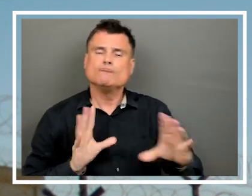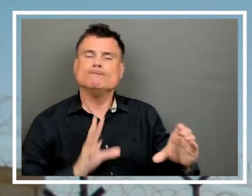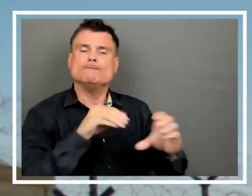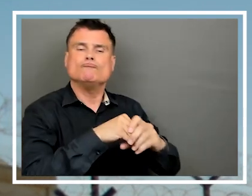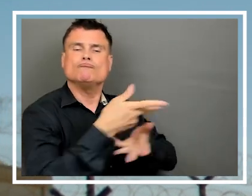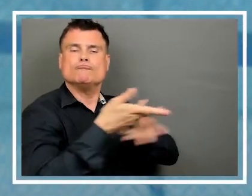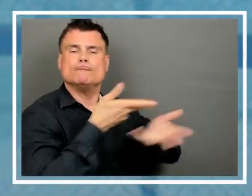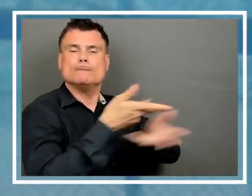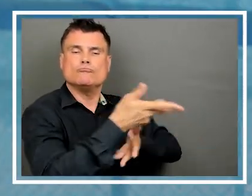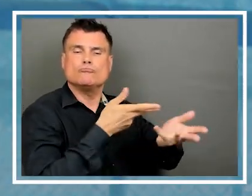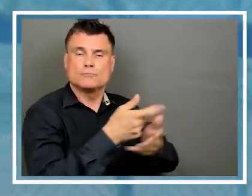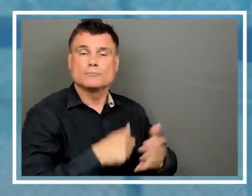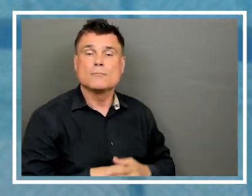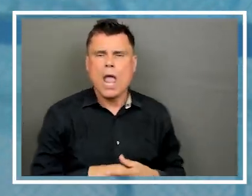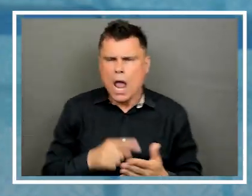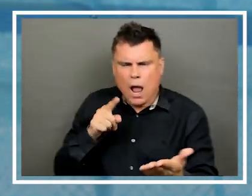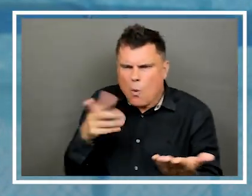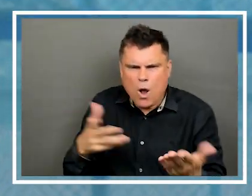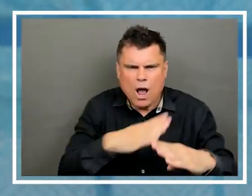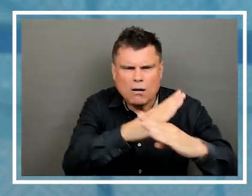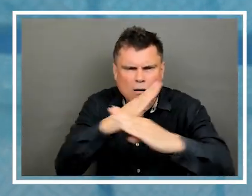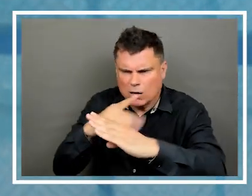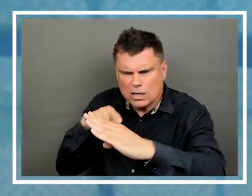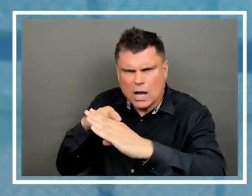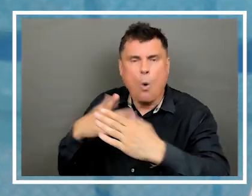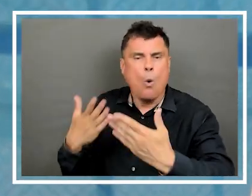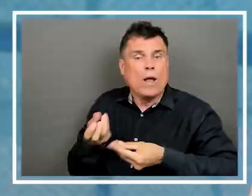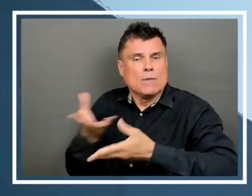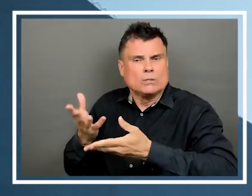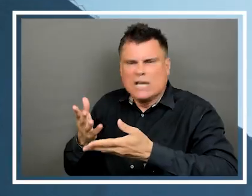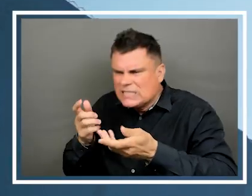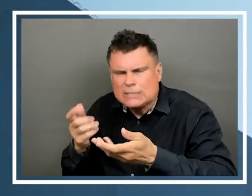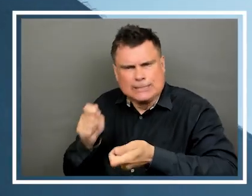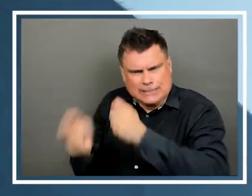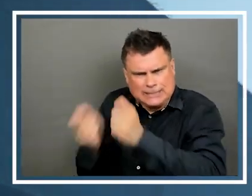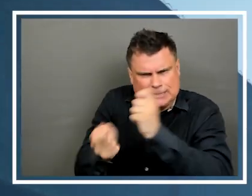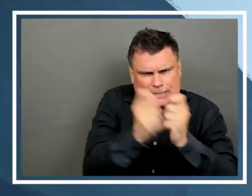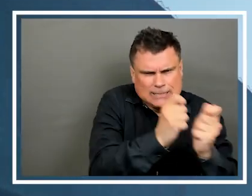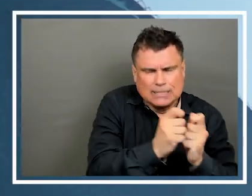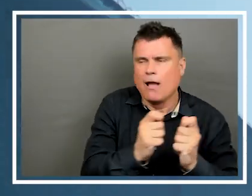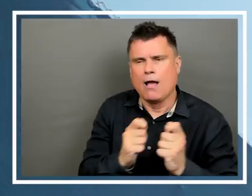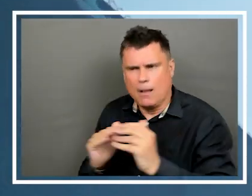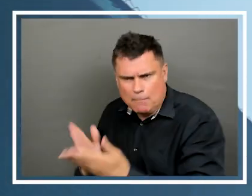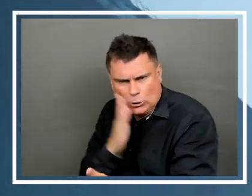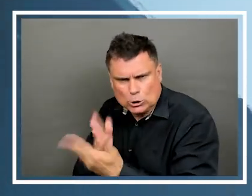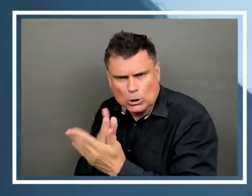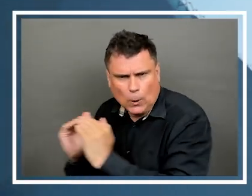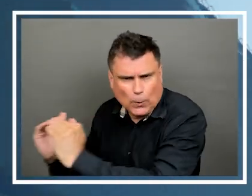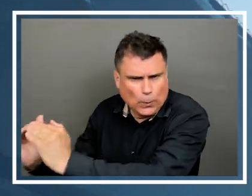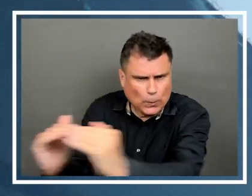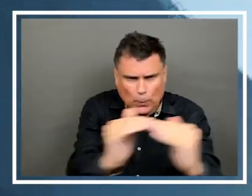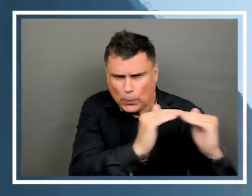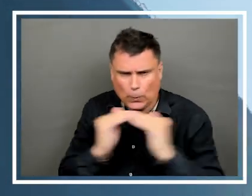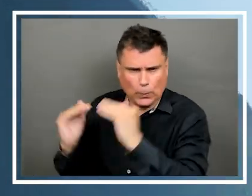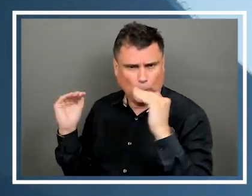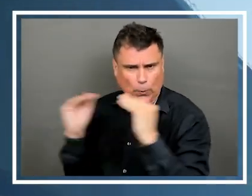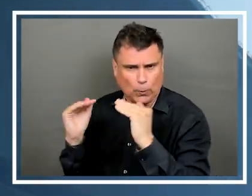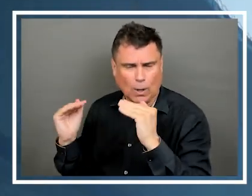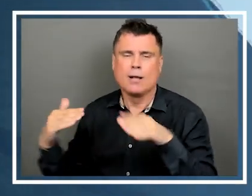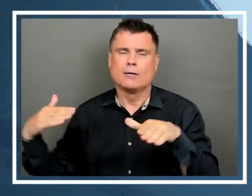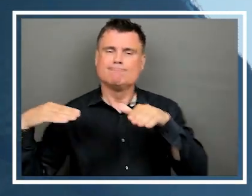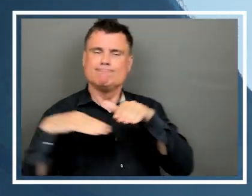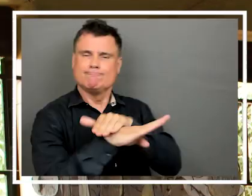removing physical, information communication, and attitudinal barriers, together we can uphold the principles of